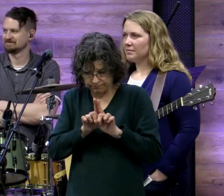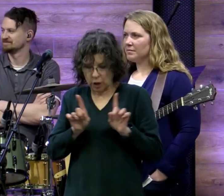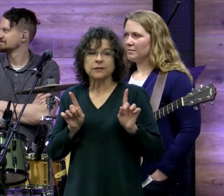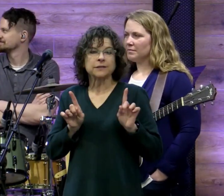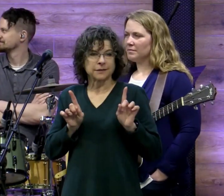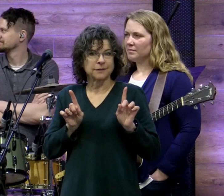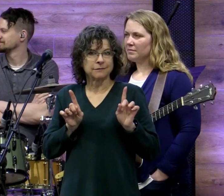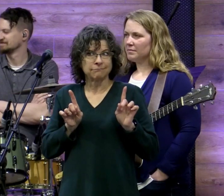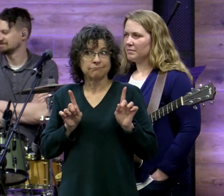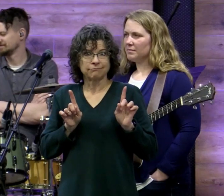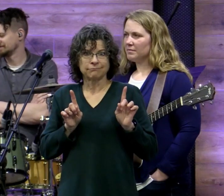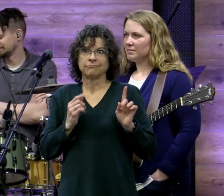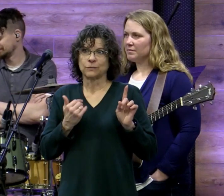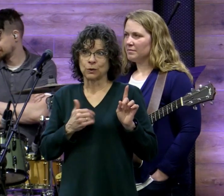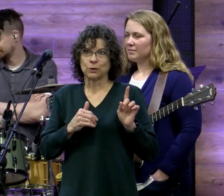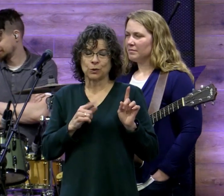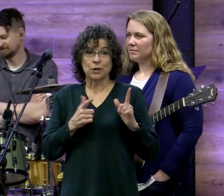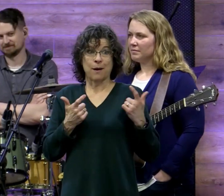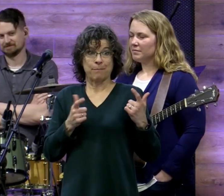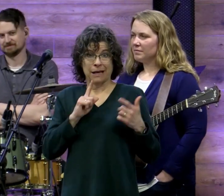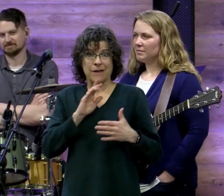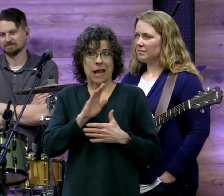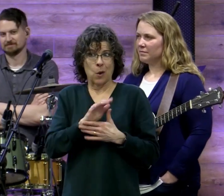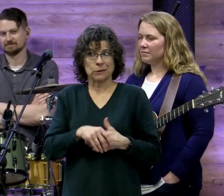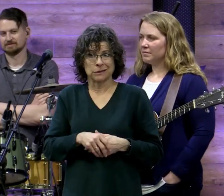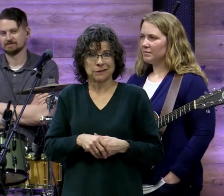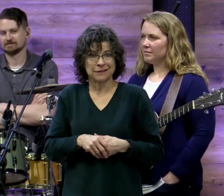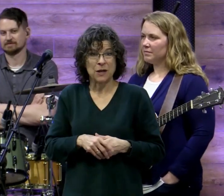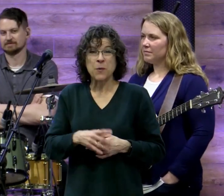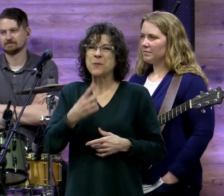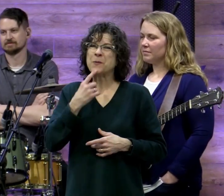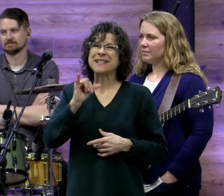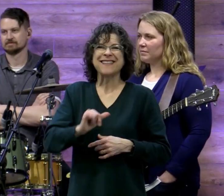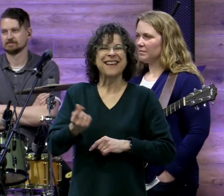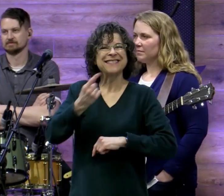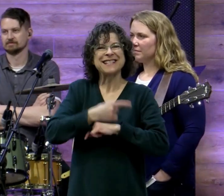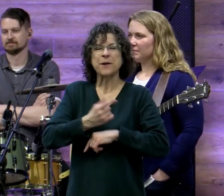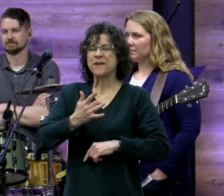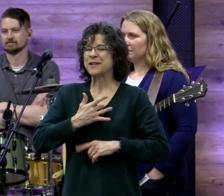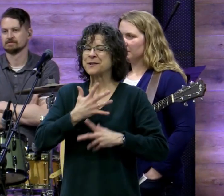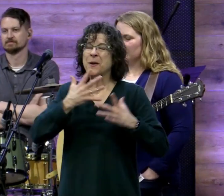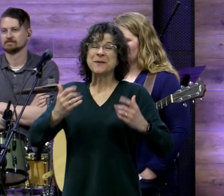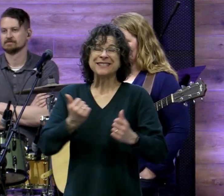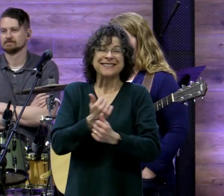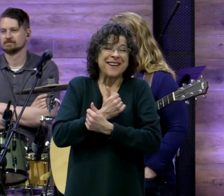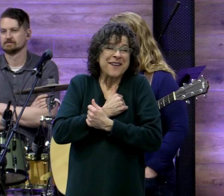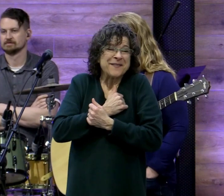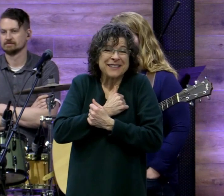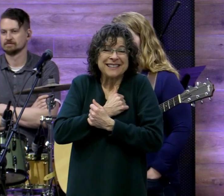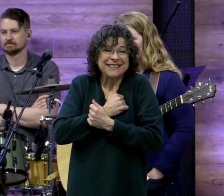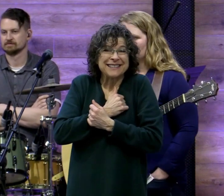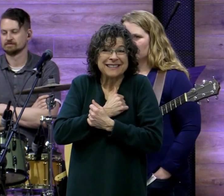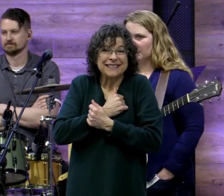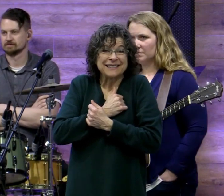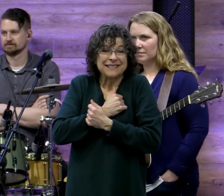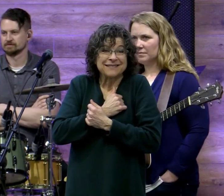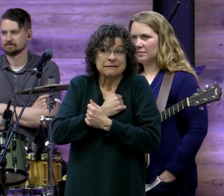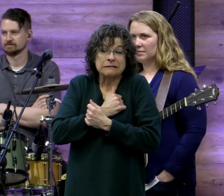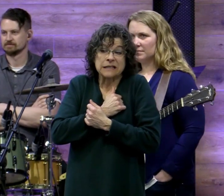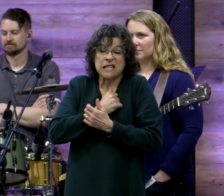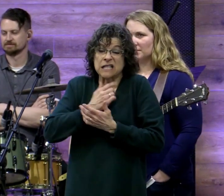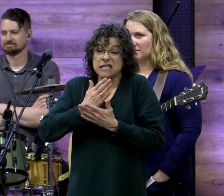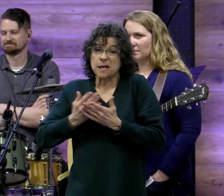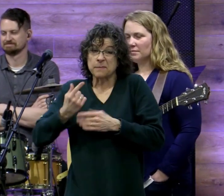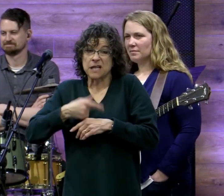part. And we say that on the day that we feel so much love for them because there are days that we